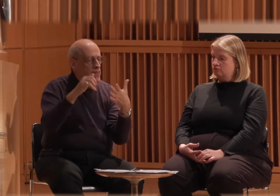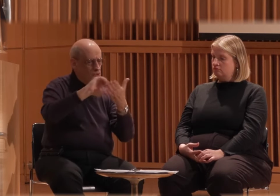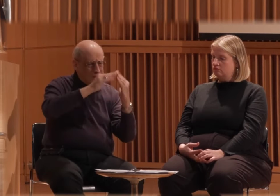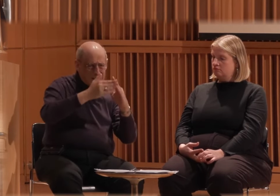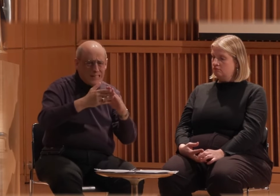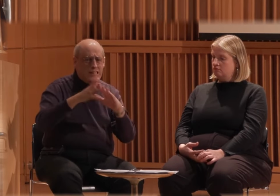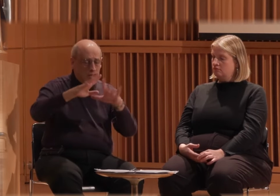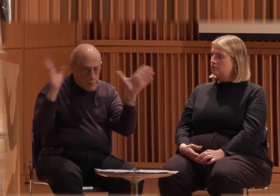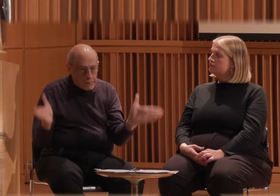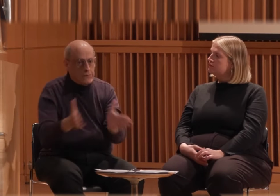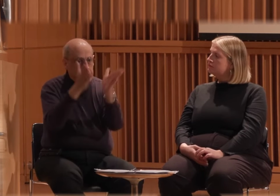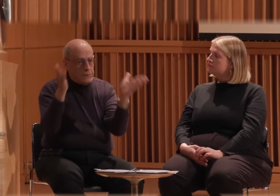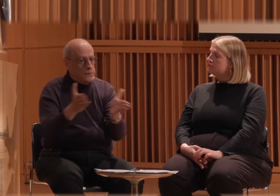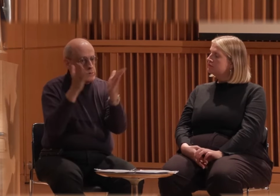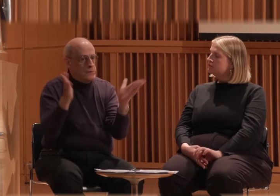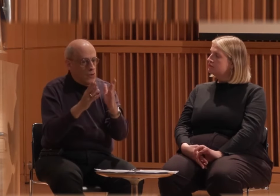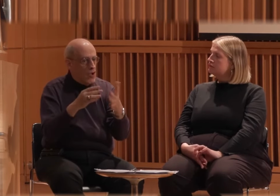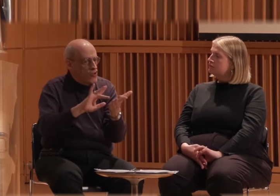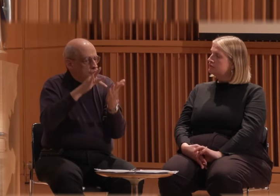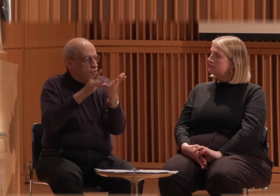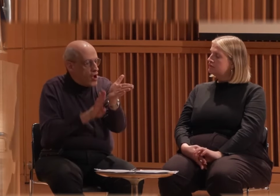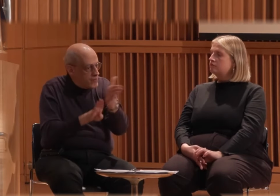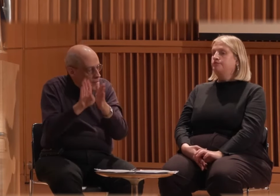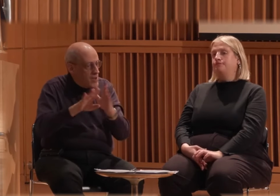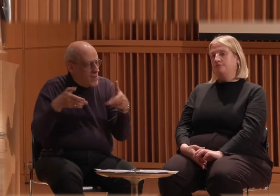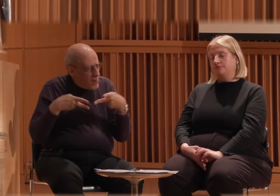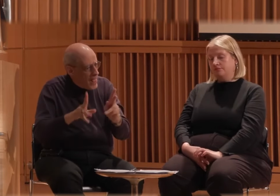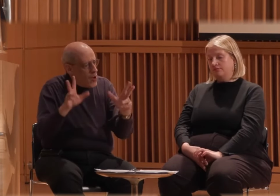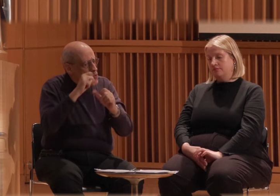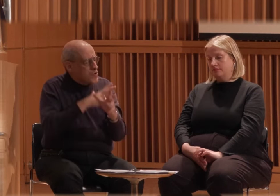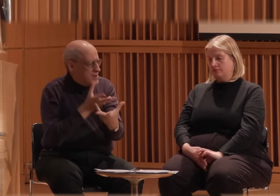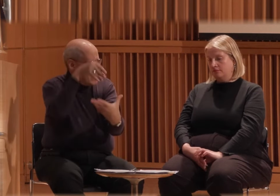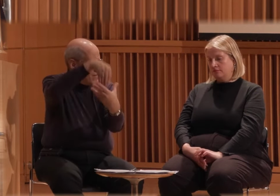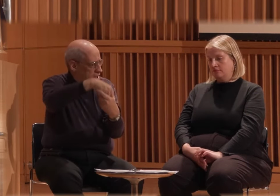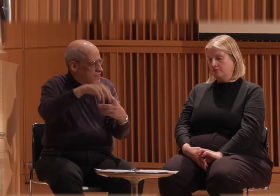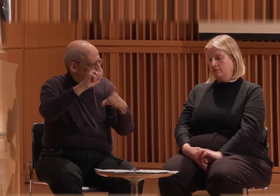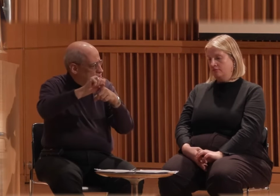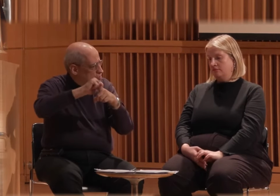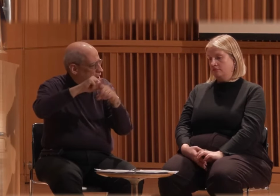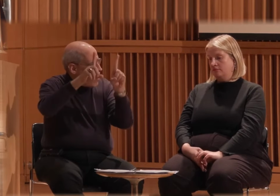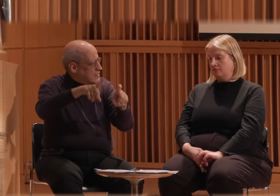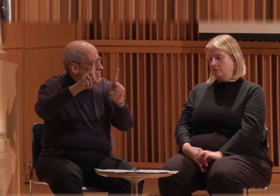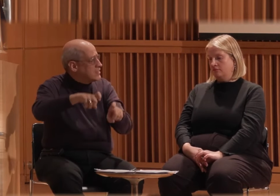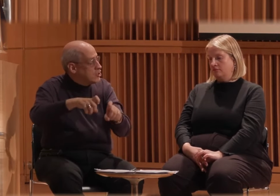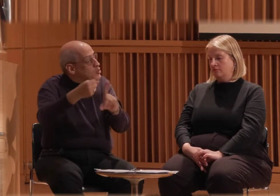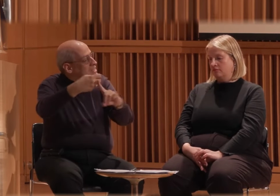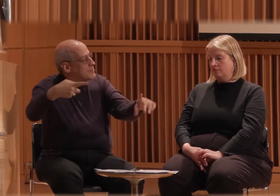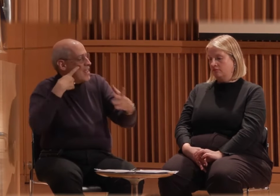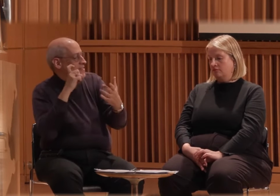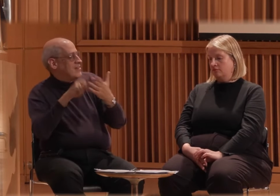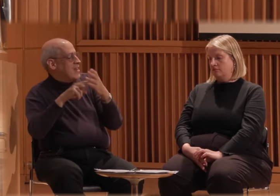to accelerate drug development, to allow women to take part in AIDS drug trials, to expand the